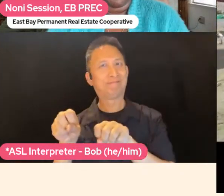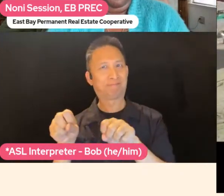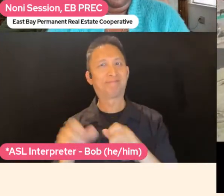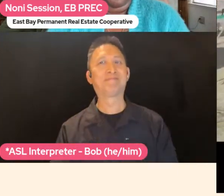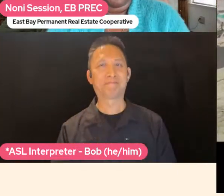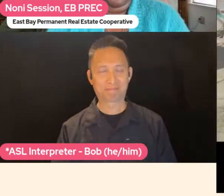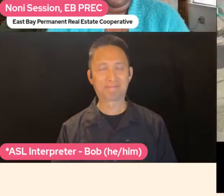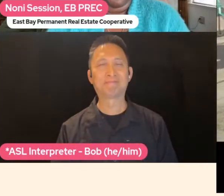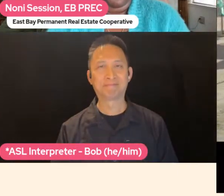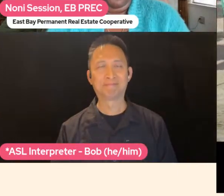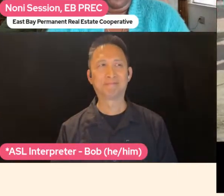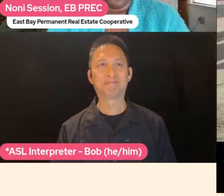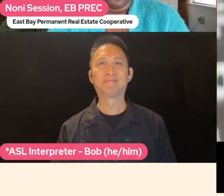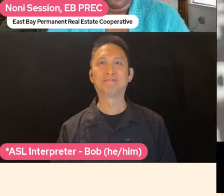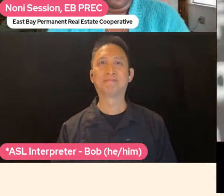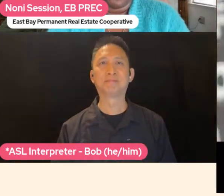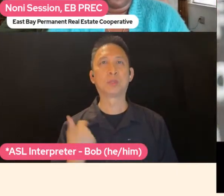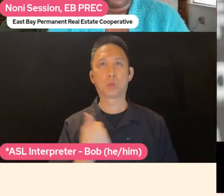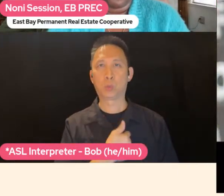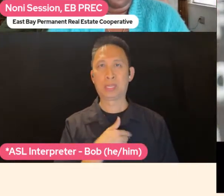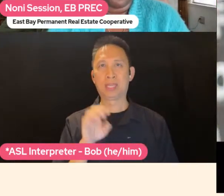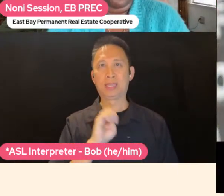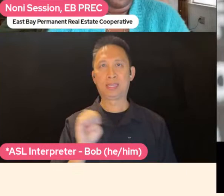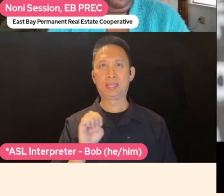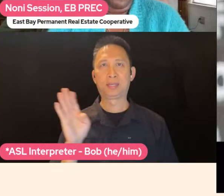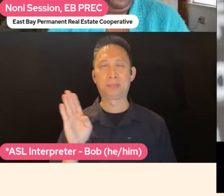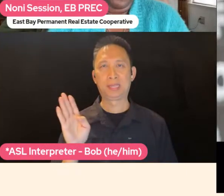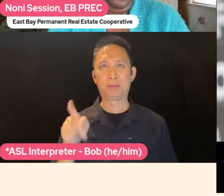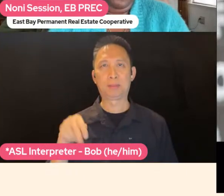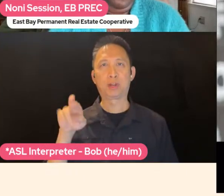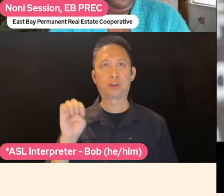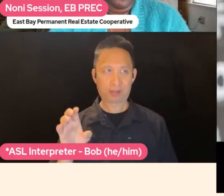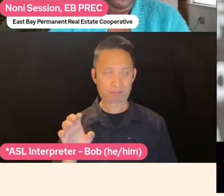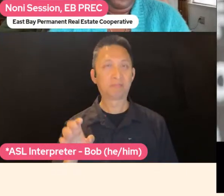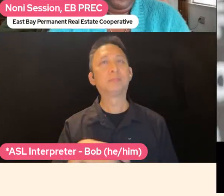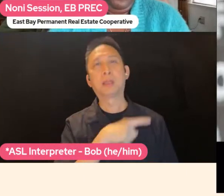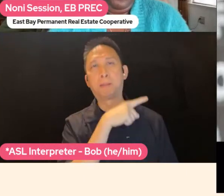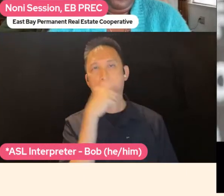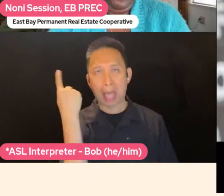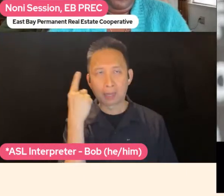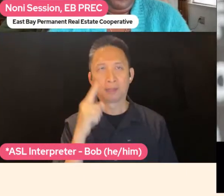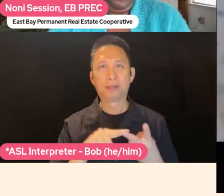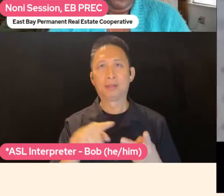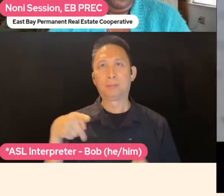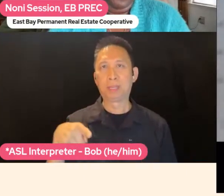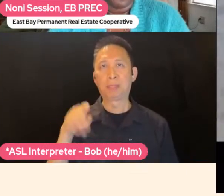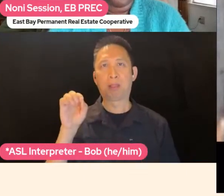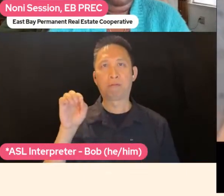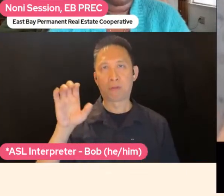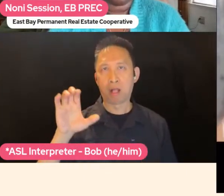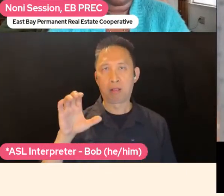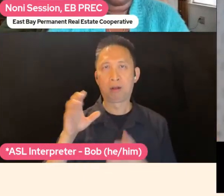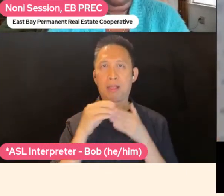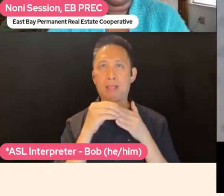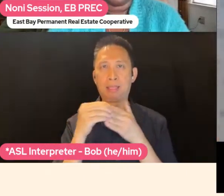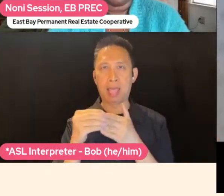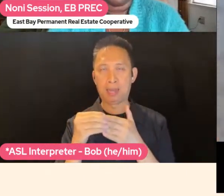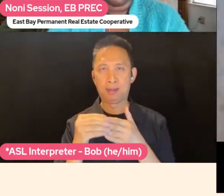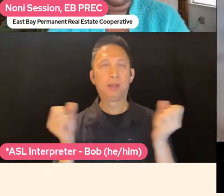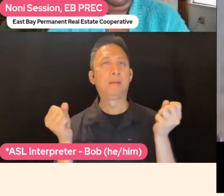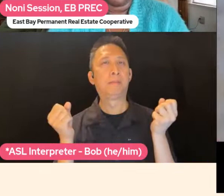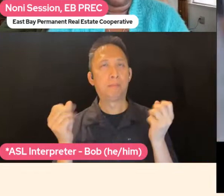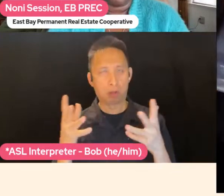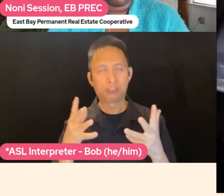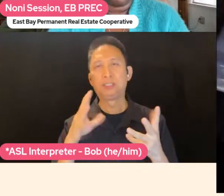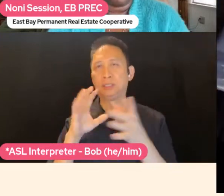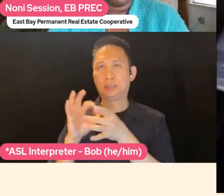The East Bay Permanent Real Estate Cooperative, as a Black and people of color-led, multi-stakeholder co-op, knows that there is no shortage